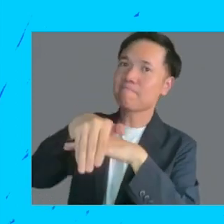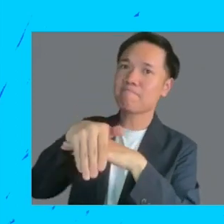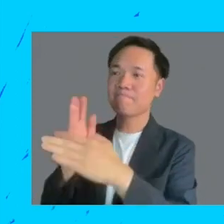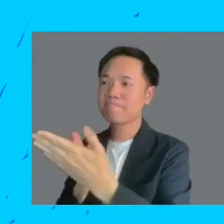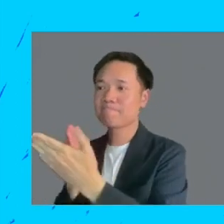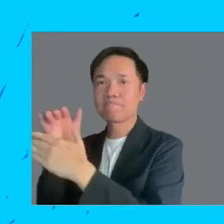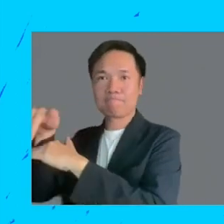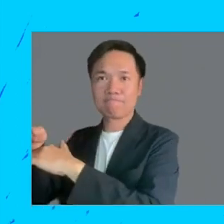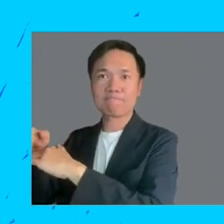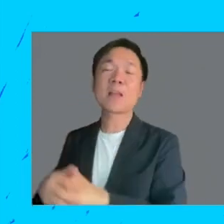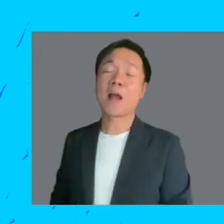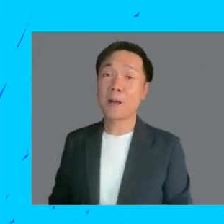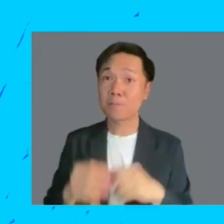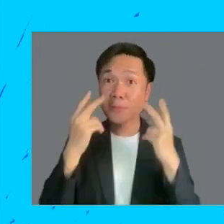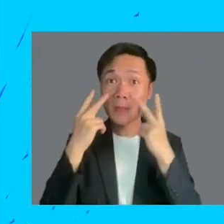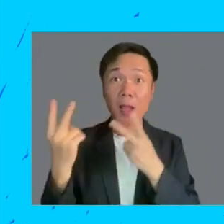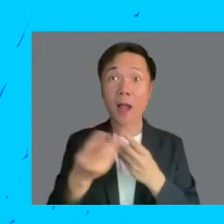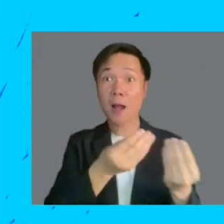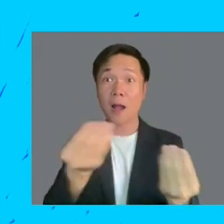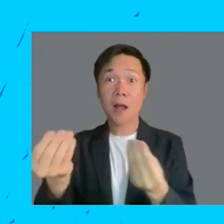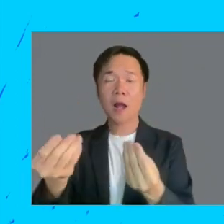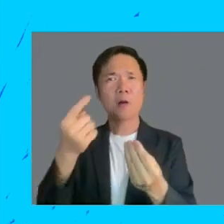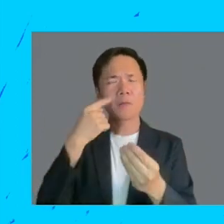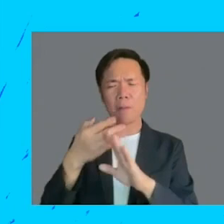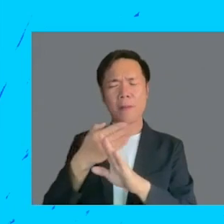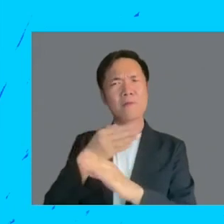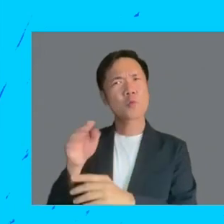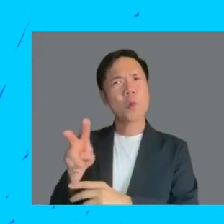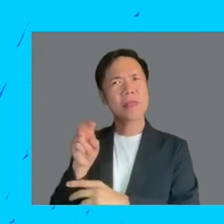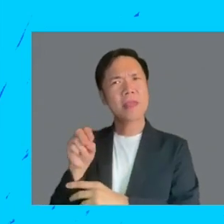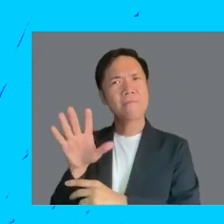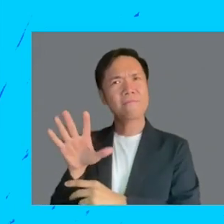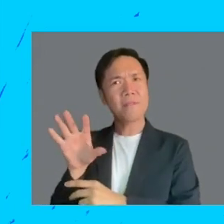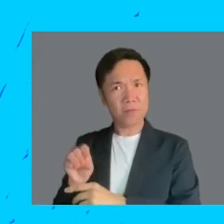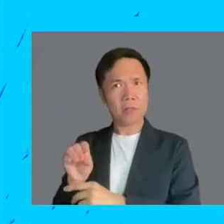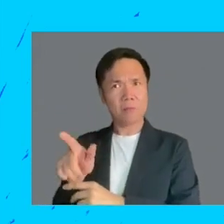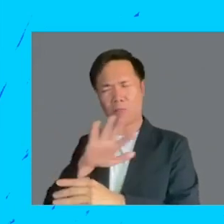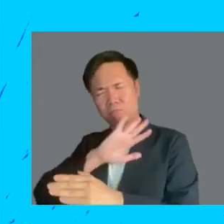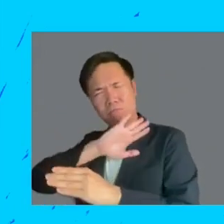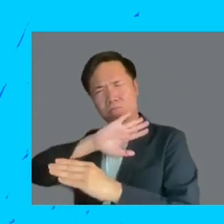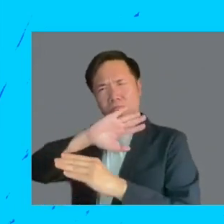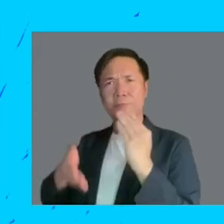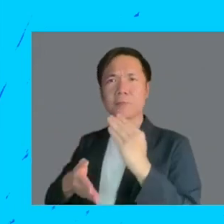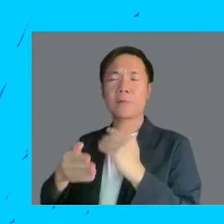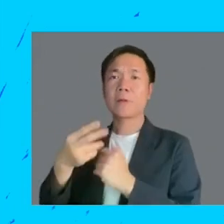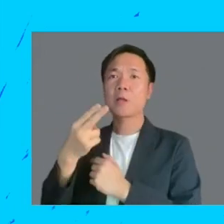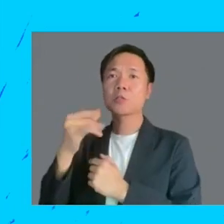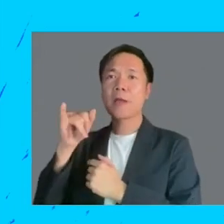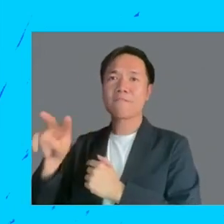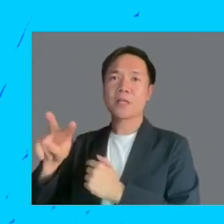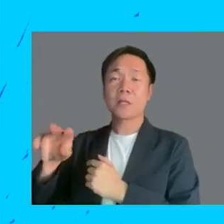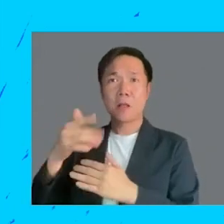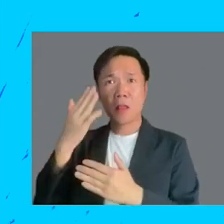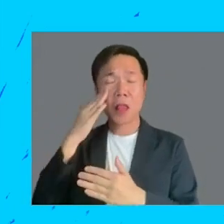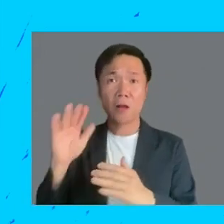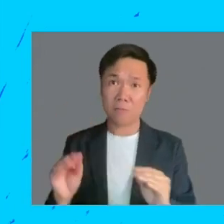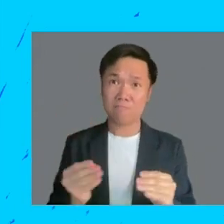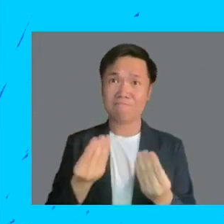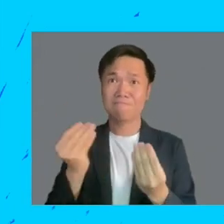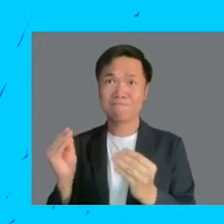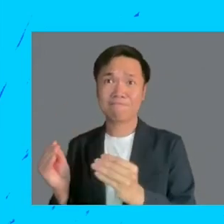not where we need to be to end AIDS by 2030. Every 3 minutes, an adolescent girl or young